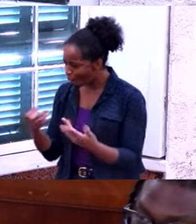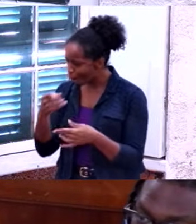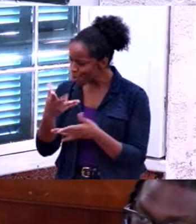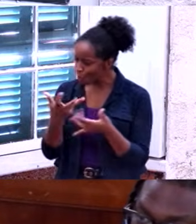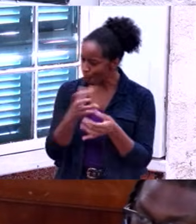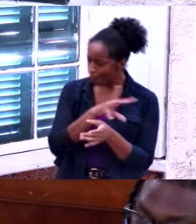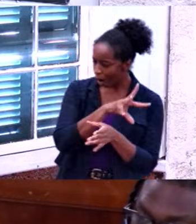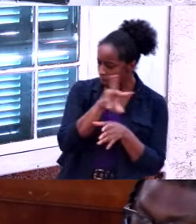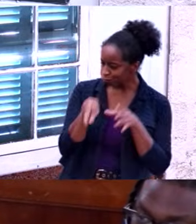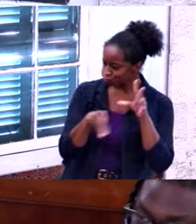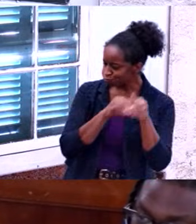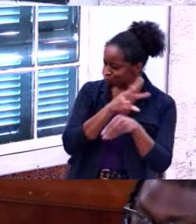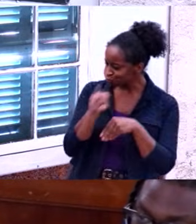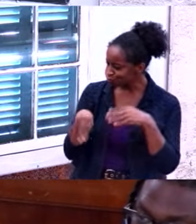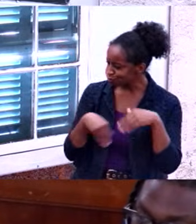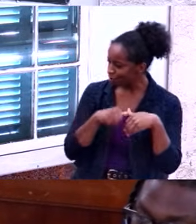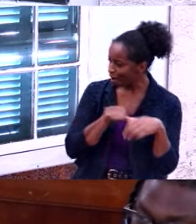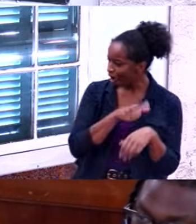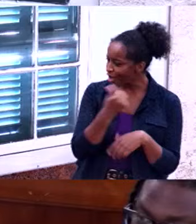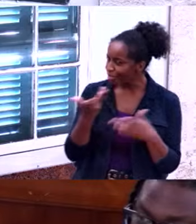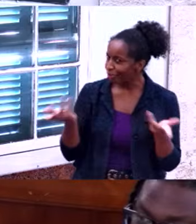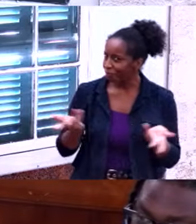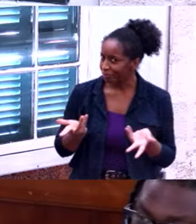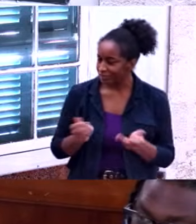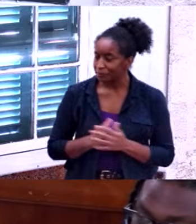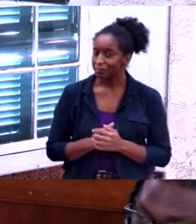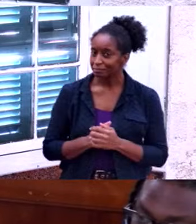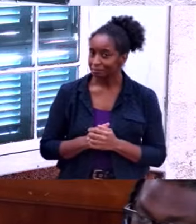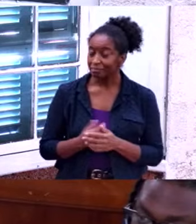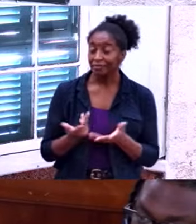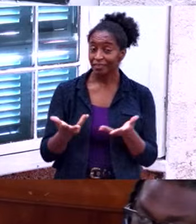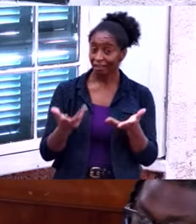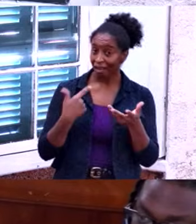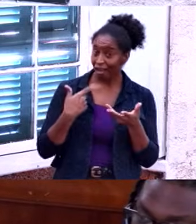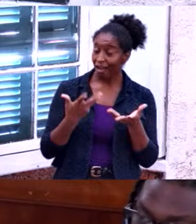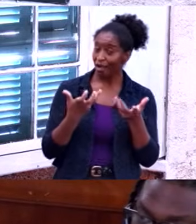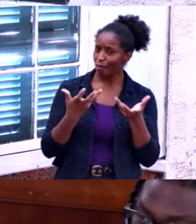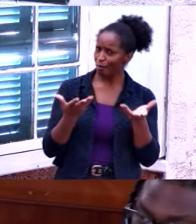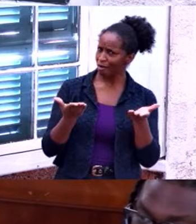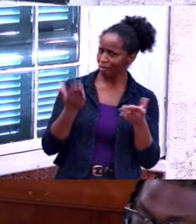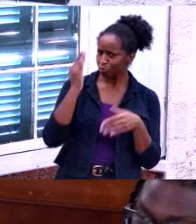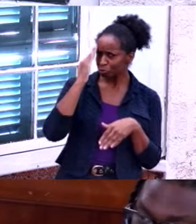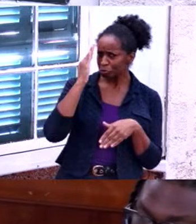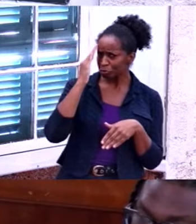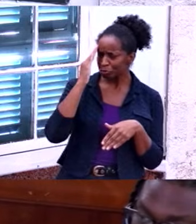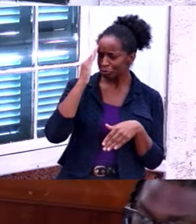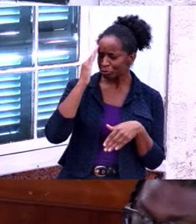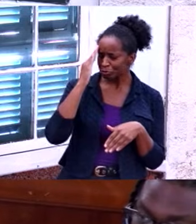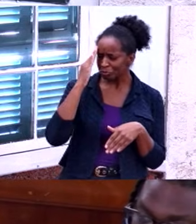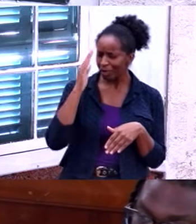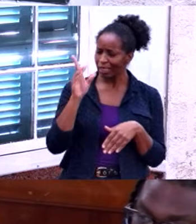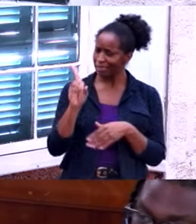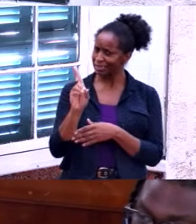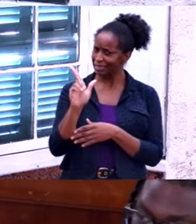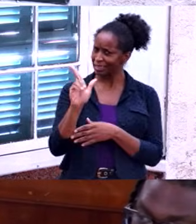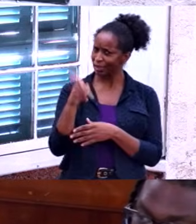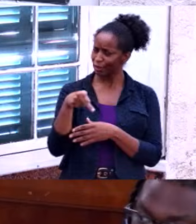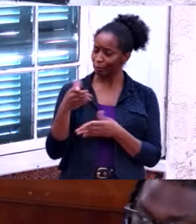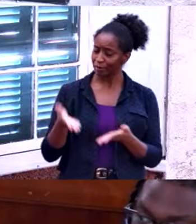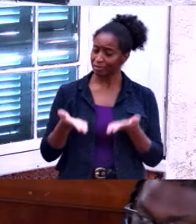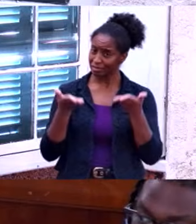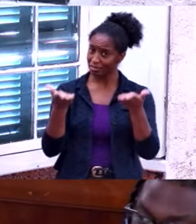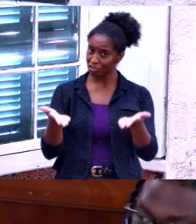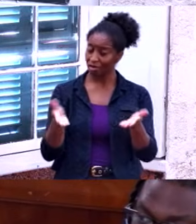I want to know whether the Democratic Labour Party is proposing a system where the people can elect judges on the basis of